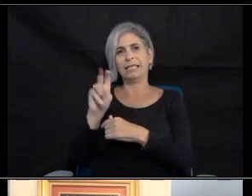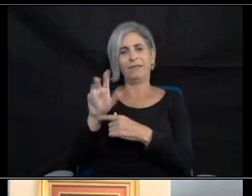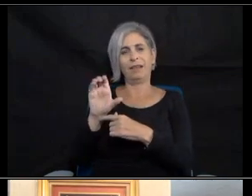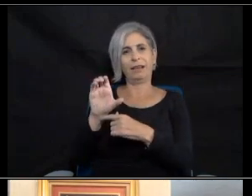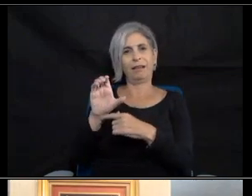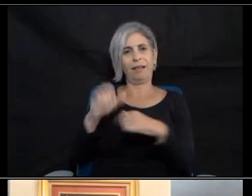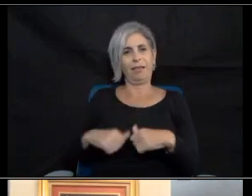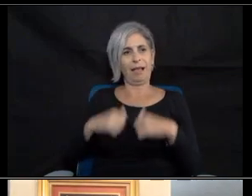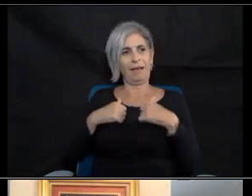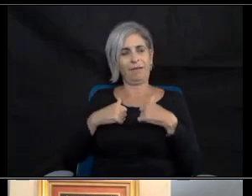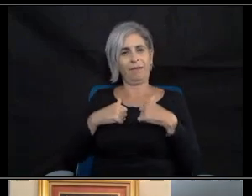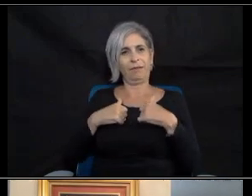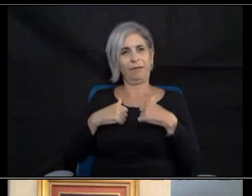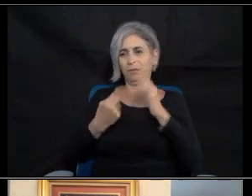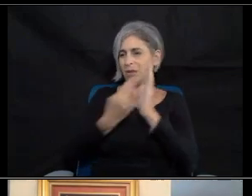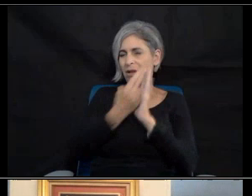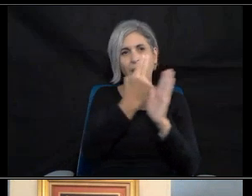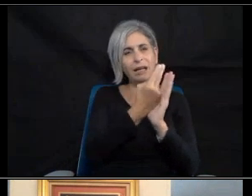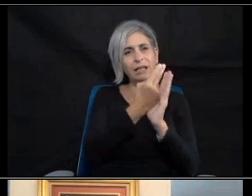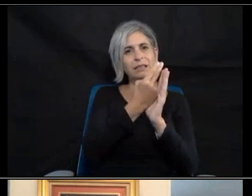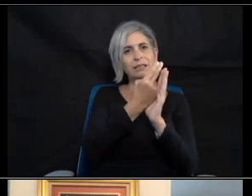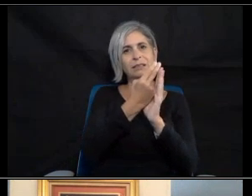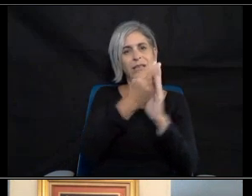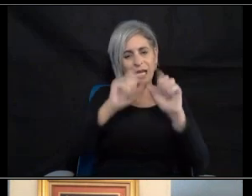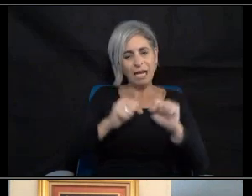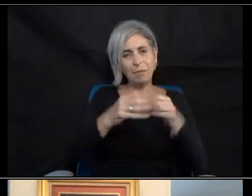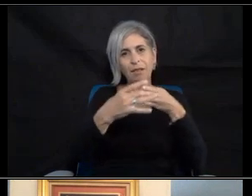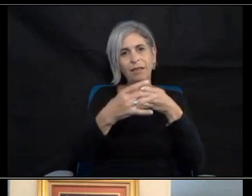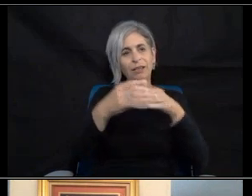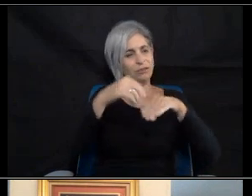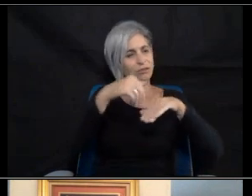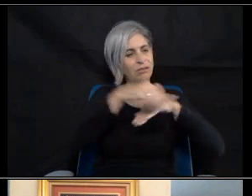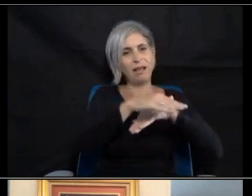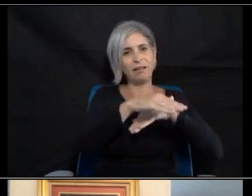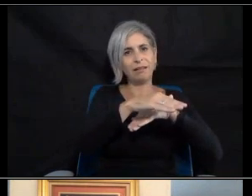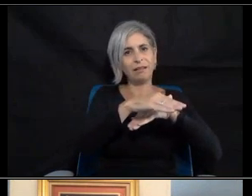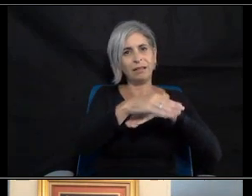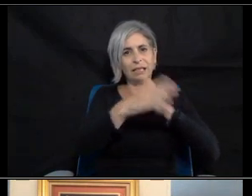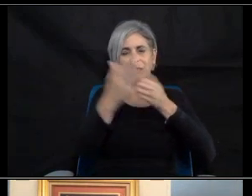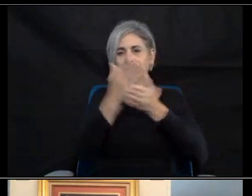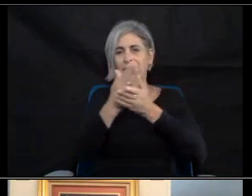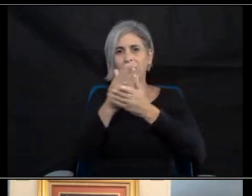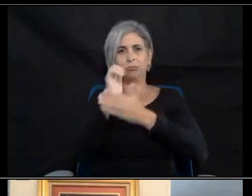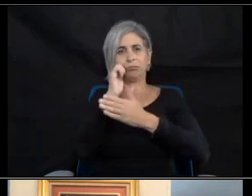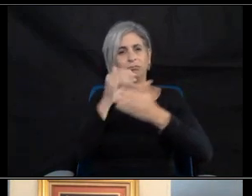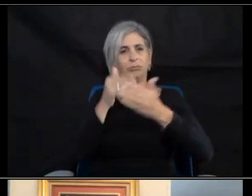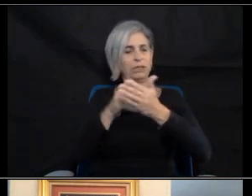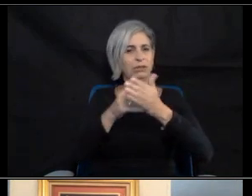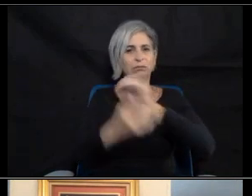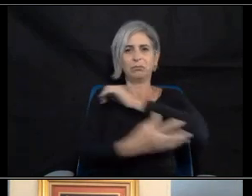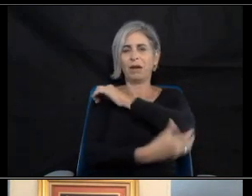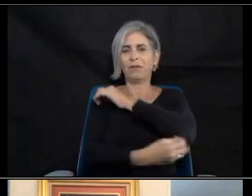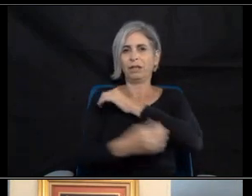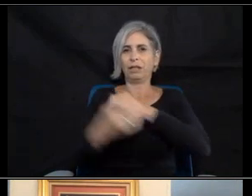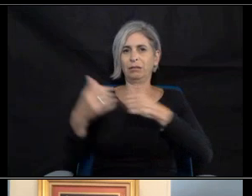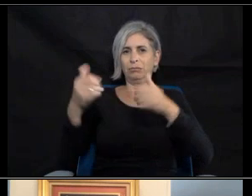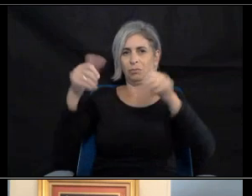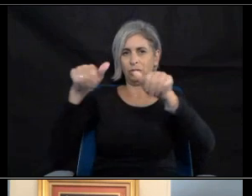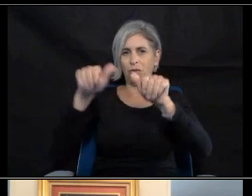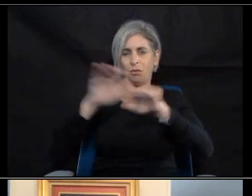Send us honest and able leaders. Enable us to eliminate poverty, prejudice, and oppression, that peace